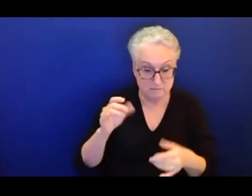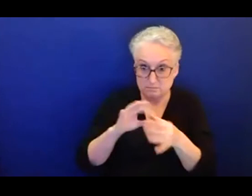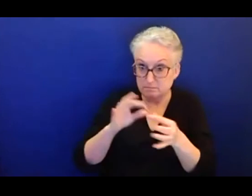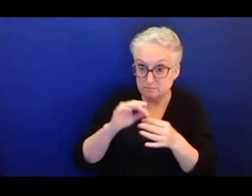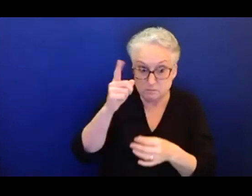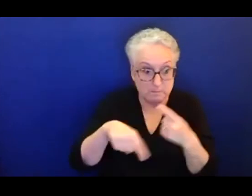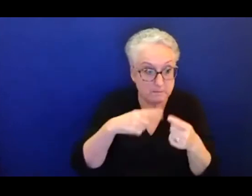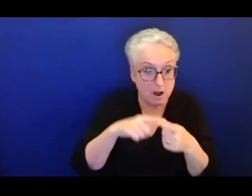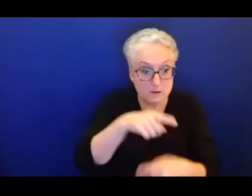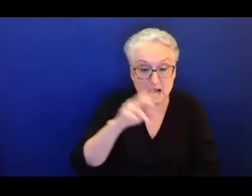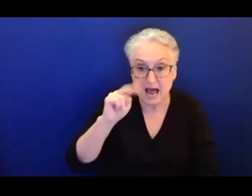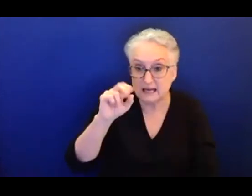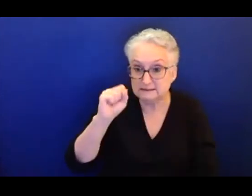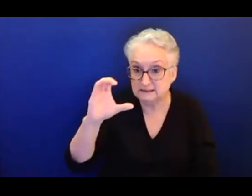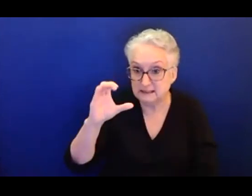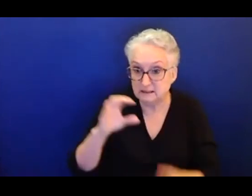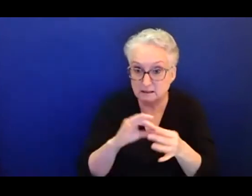or in the chat?